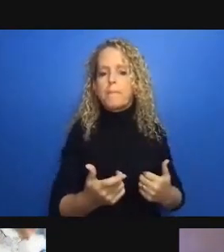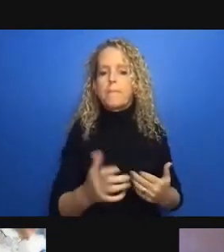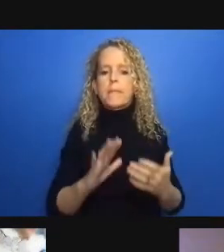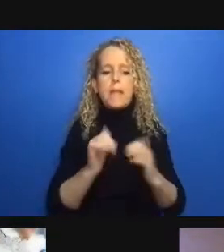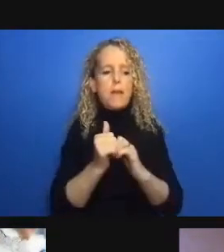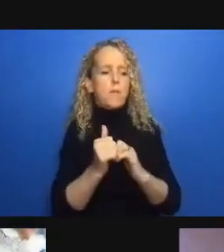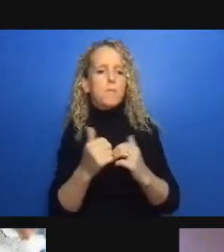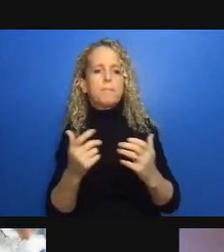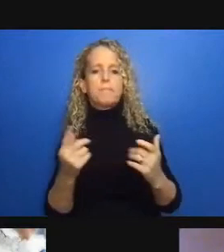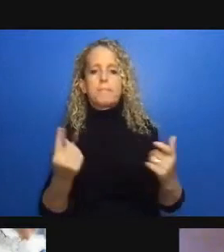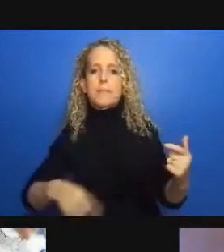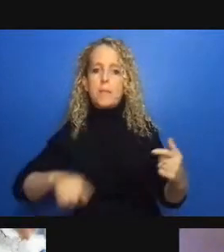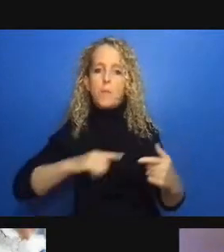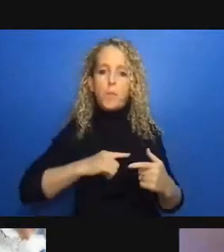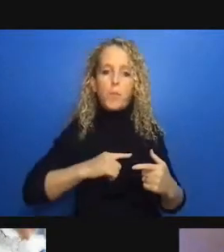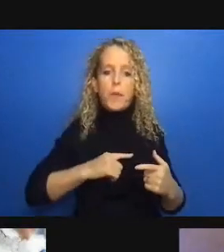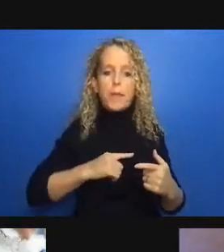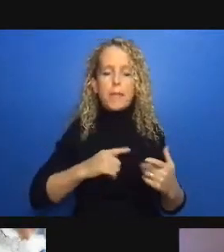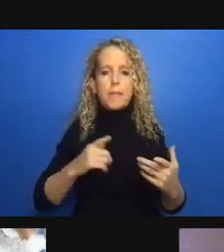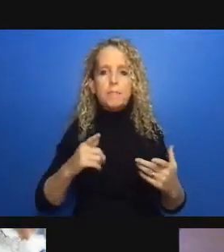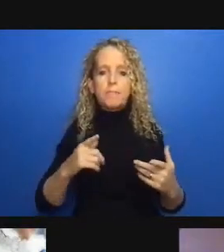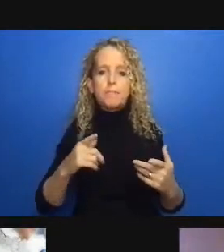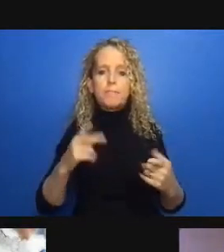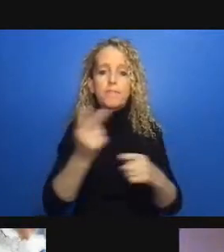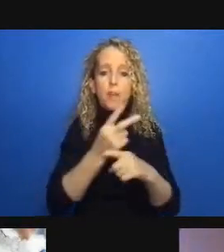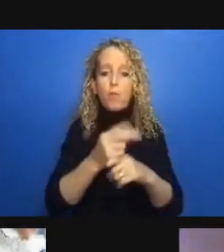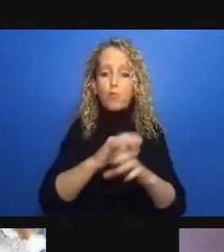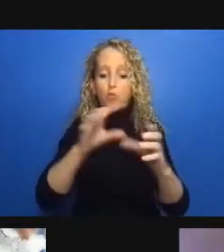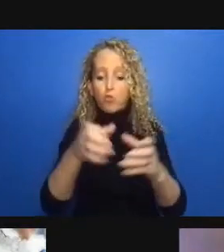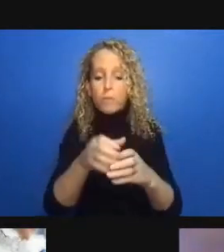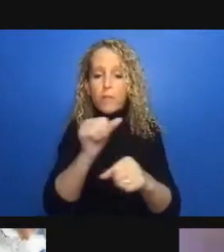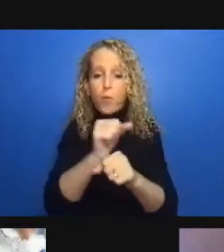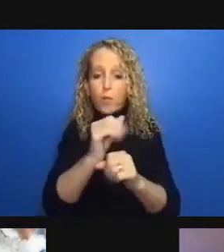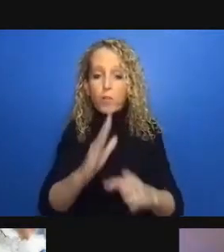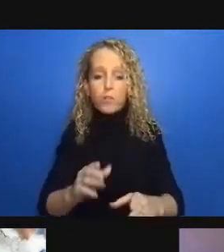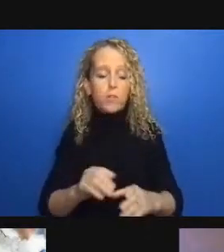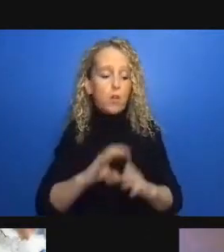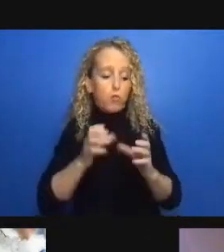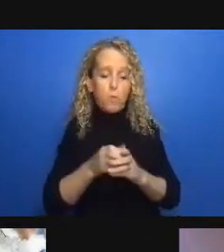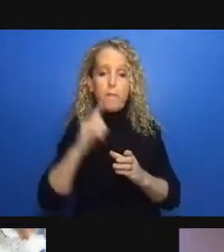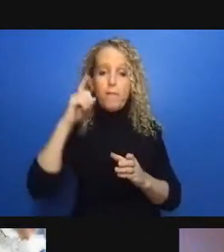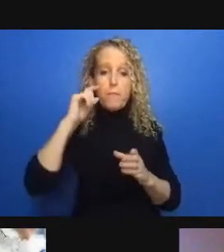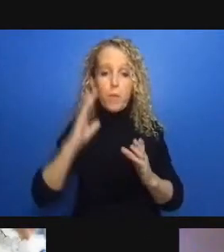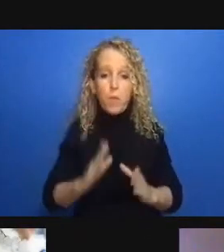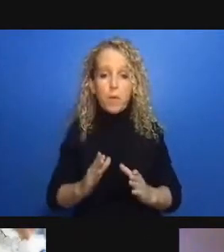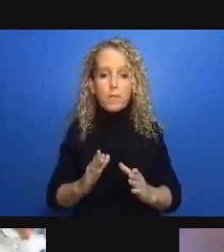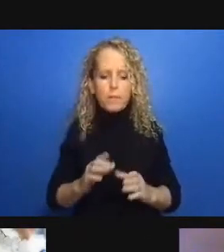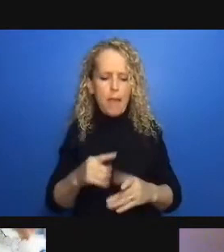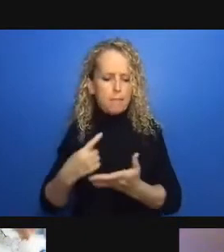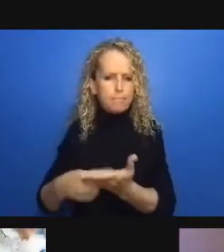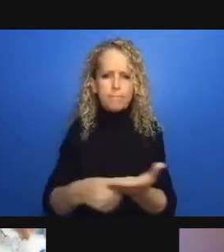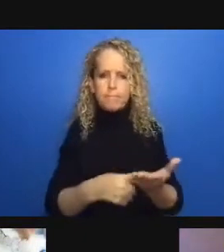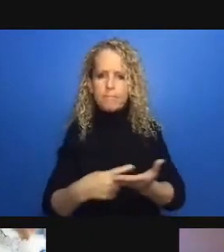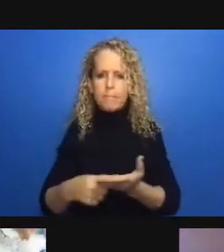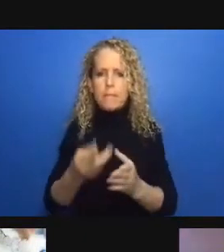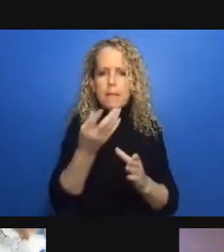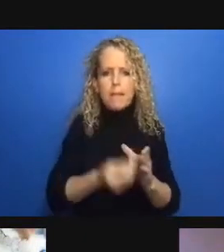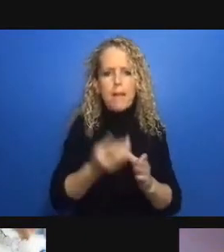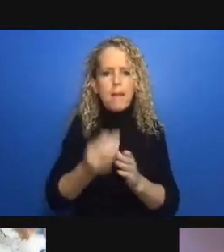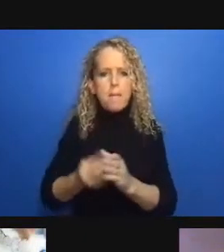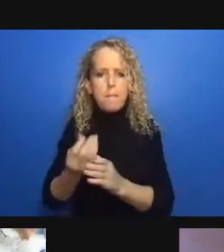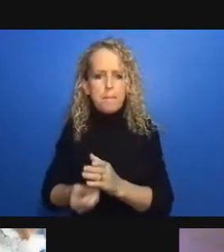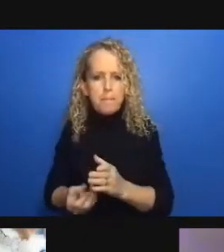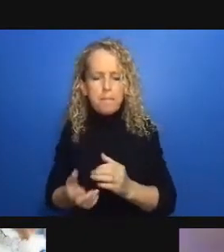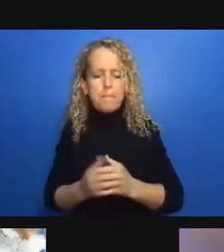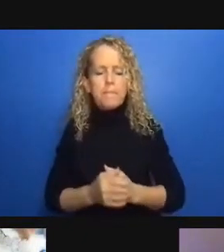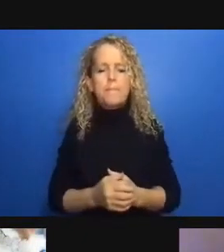of potentially employers or groups of workers so that we can address those gaps as they kind of move around? But I think